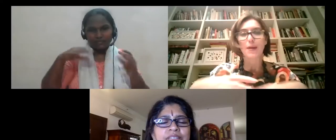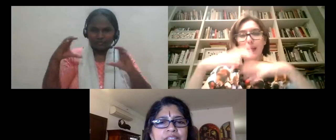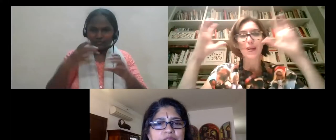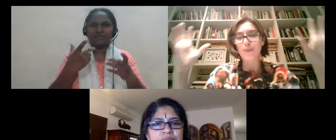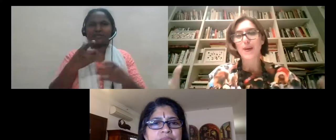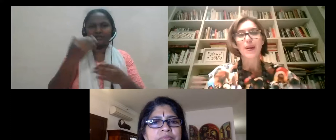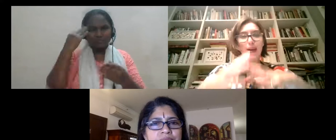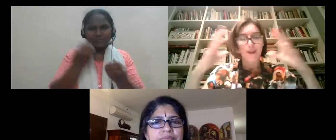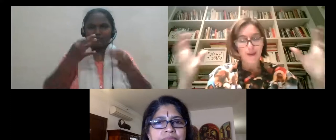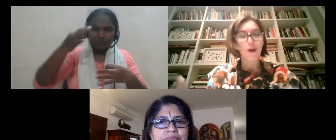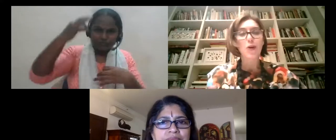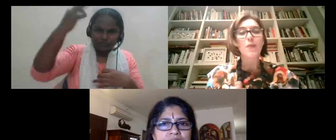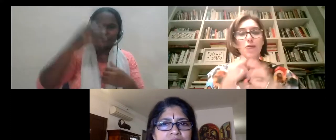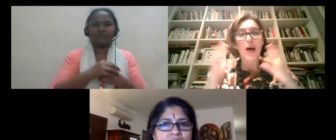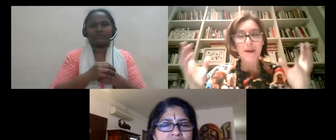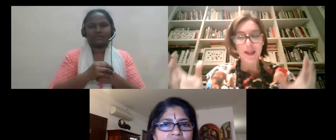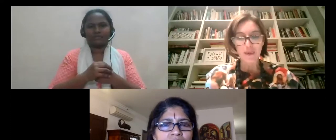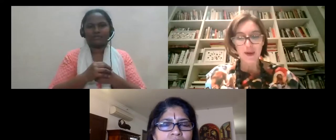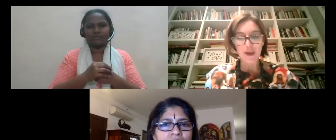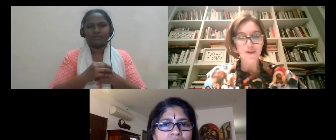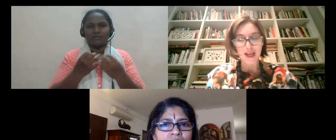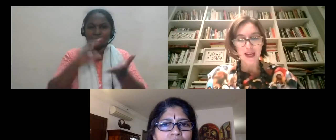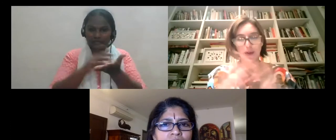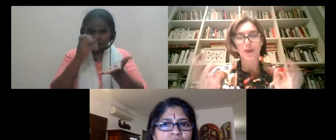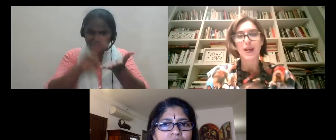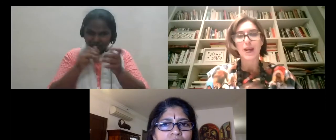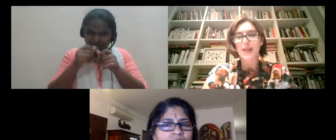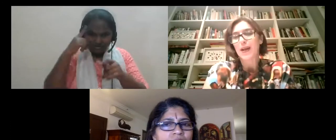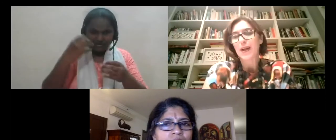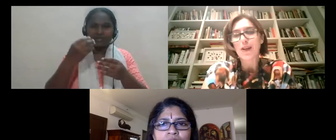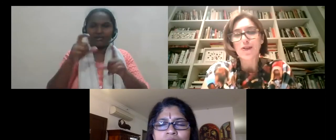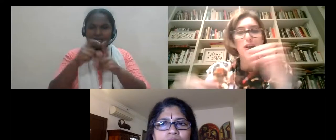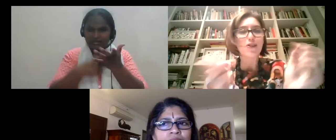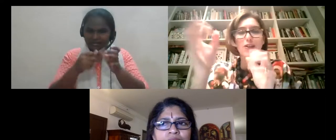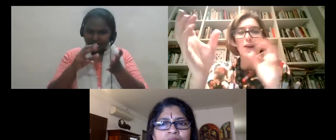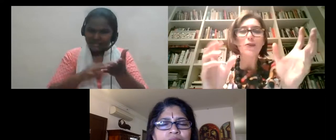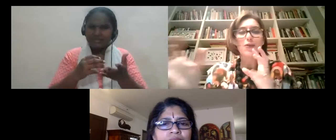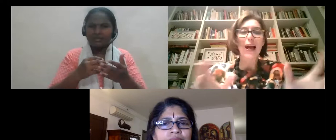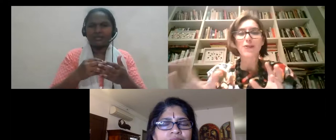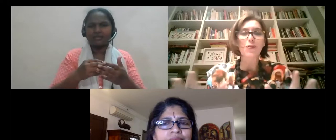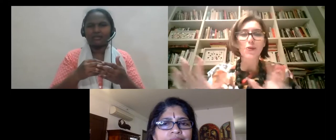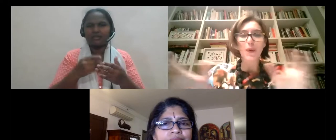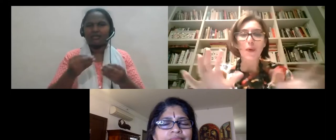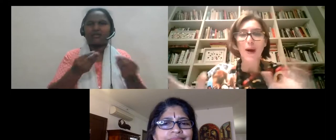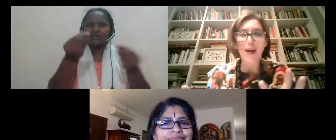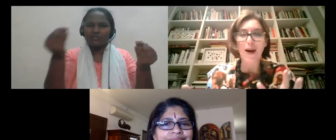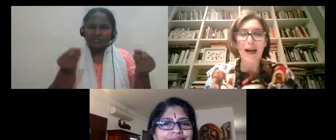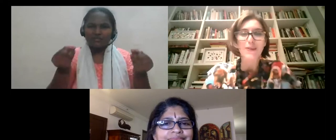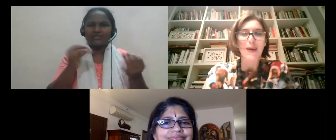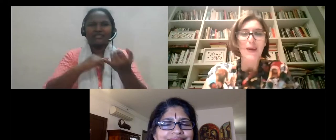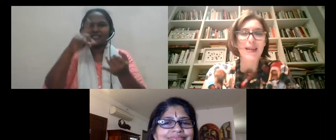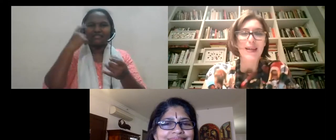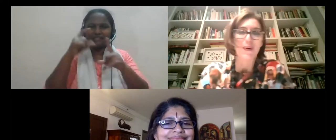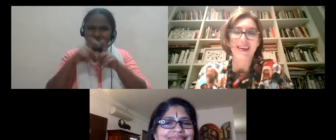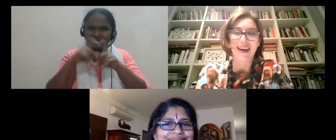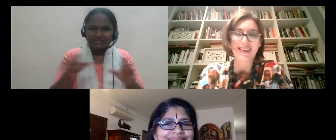mean, the human drama that we live today. So there are just a few slides to show you where we are at